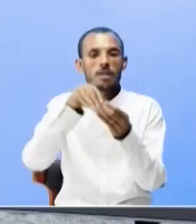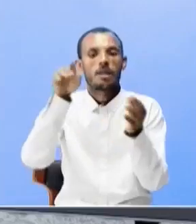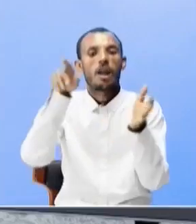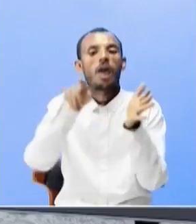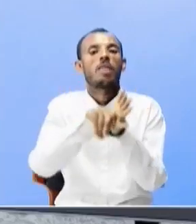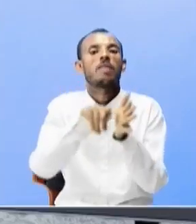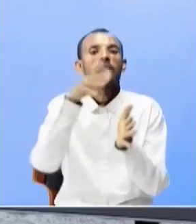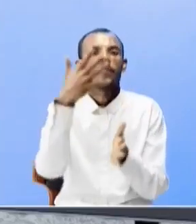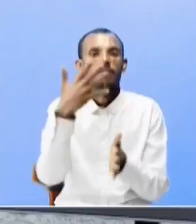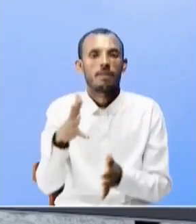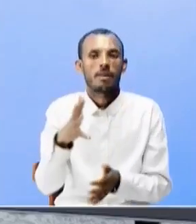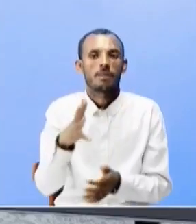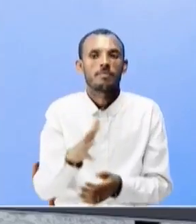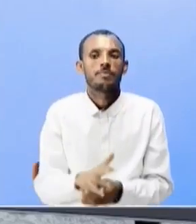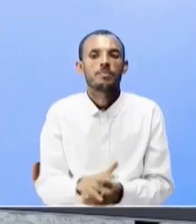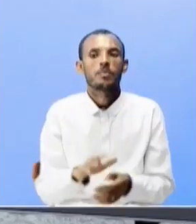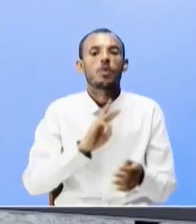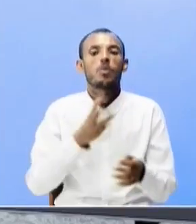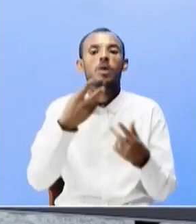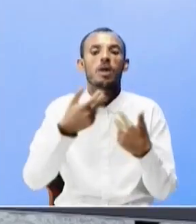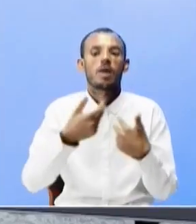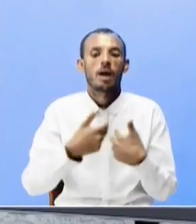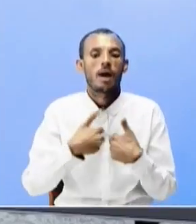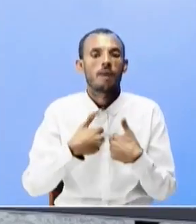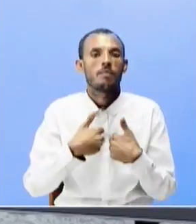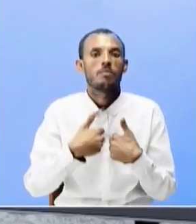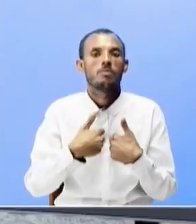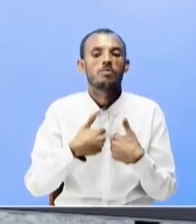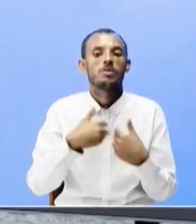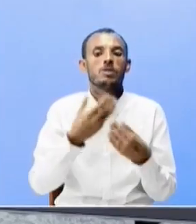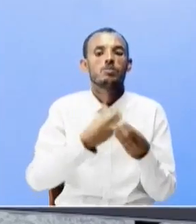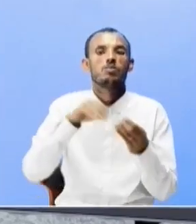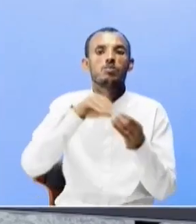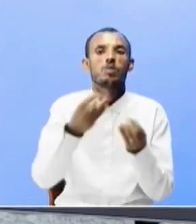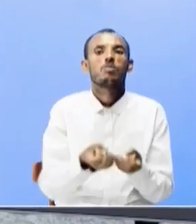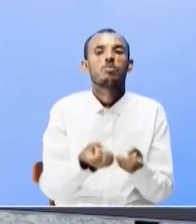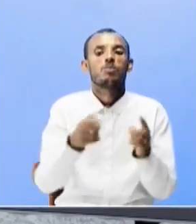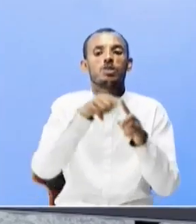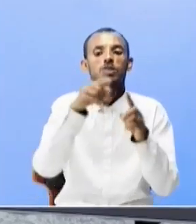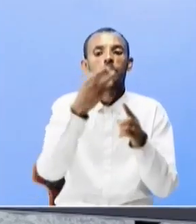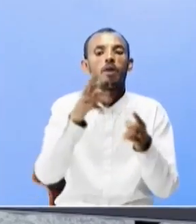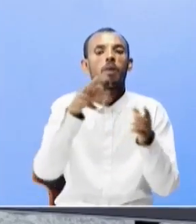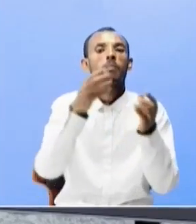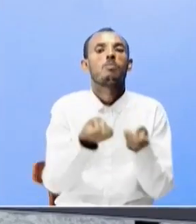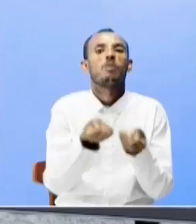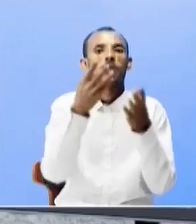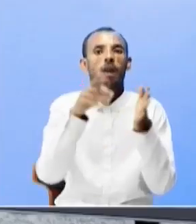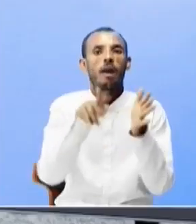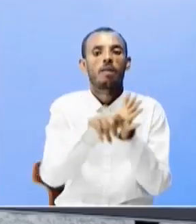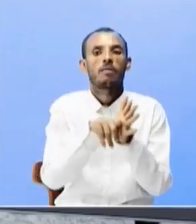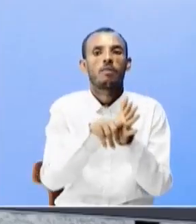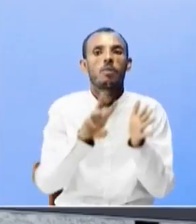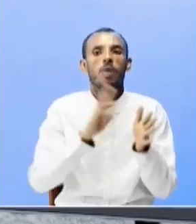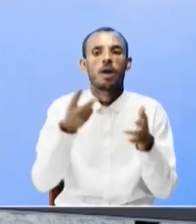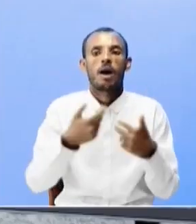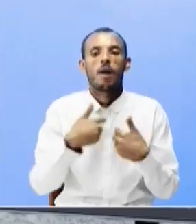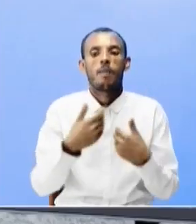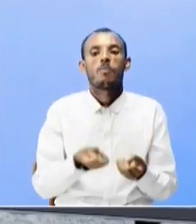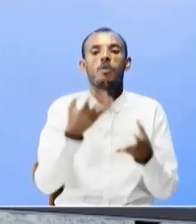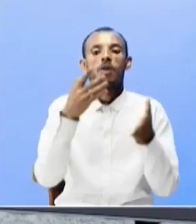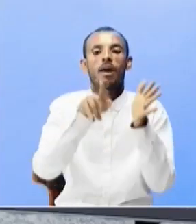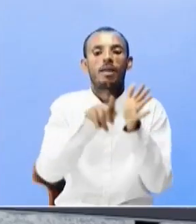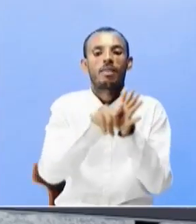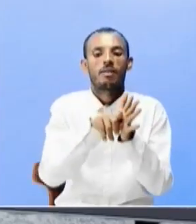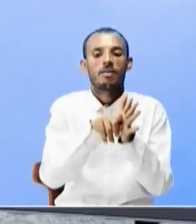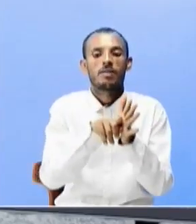15. We have more positives or more negatives? Good. We have more negatives.